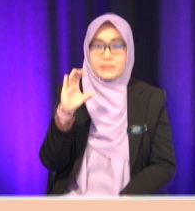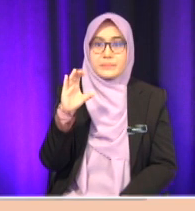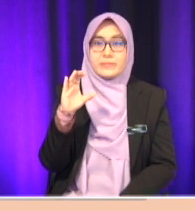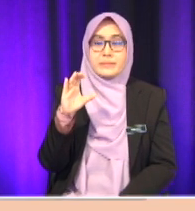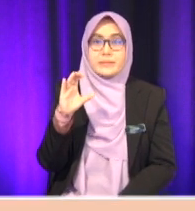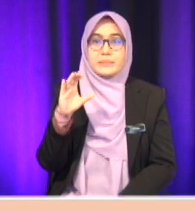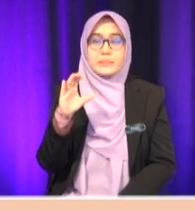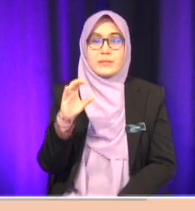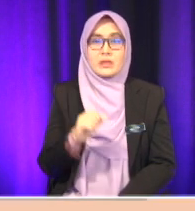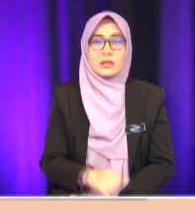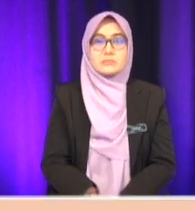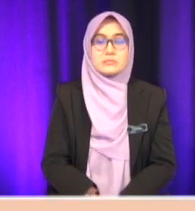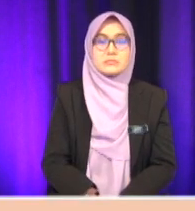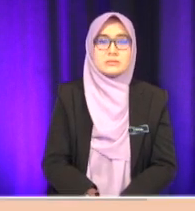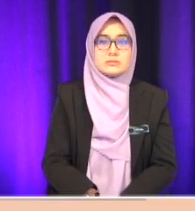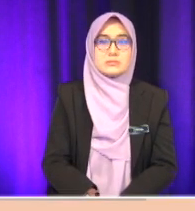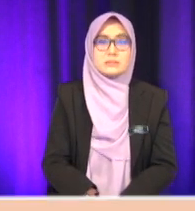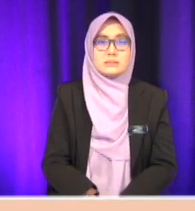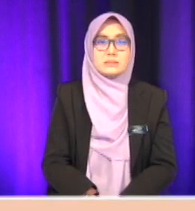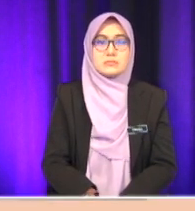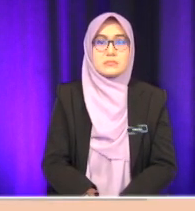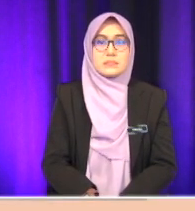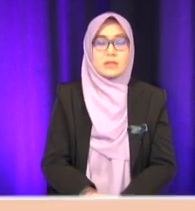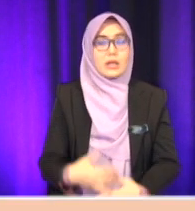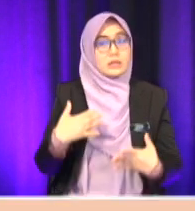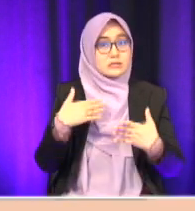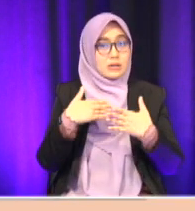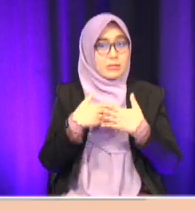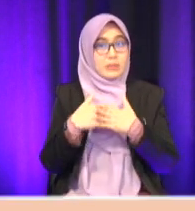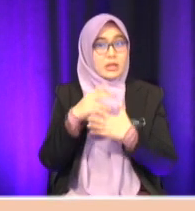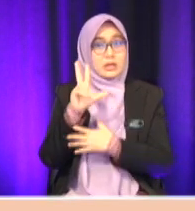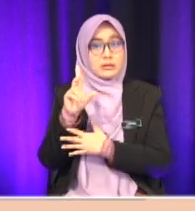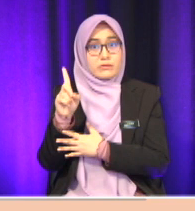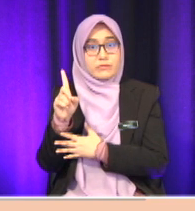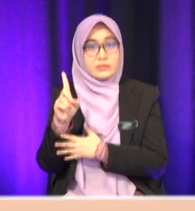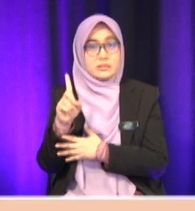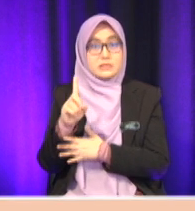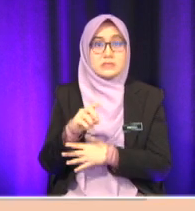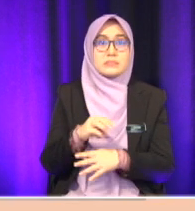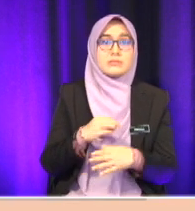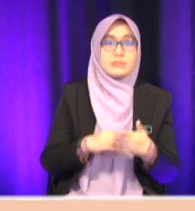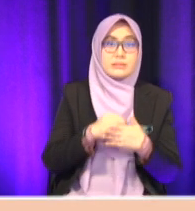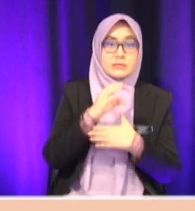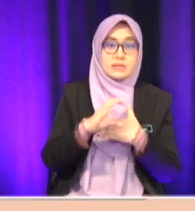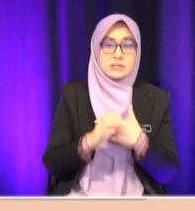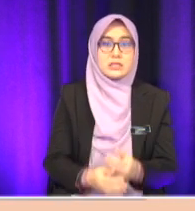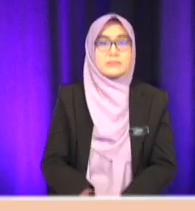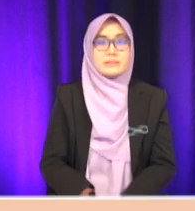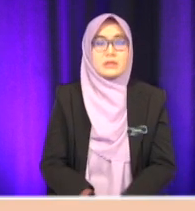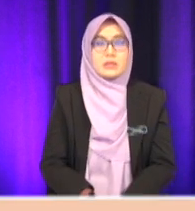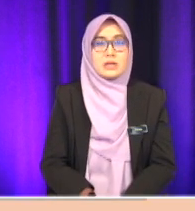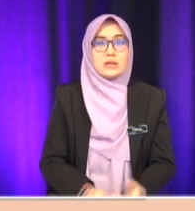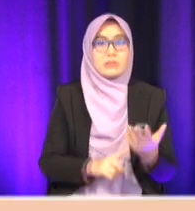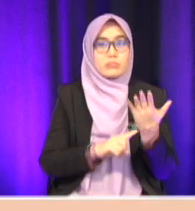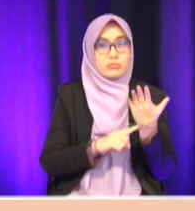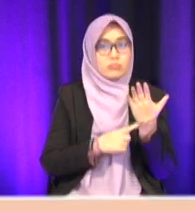is, what is it? Until 31st March. So meaning starting April,